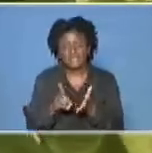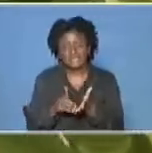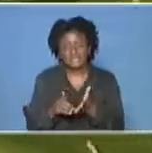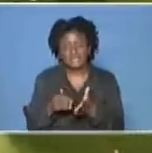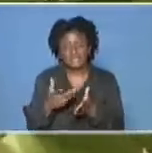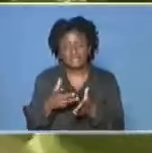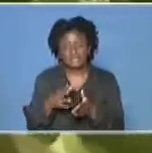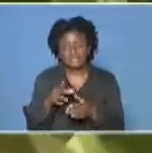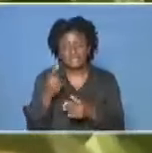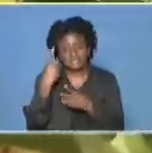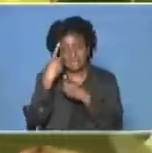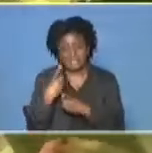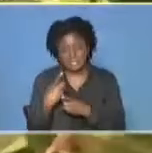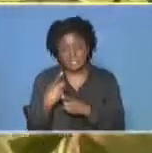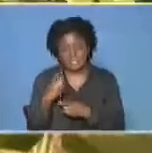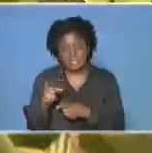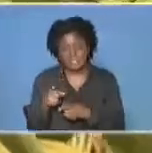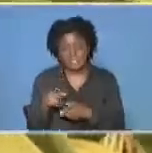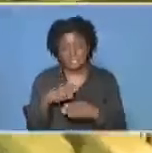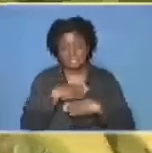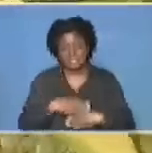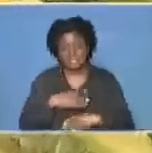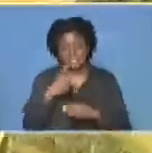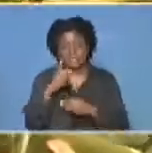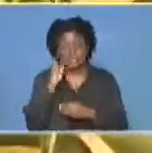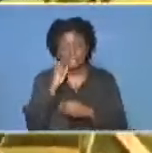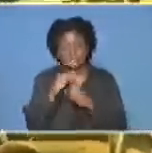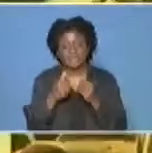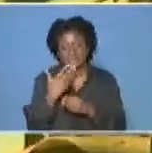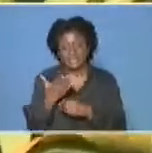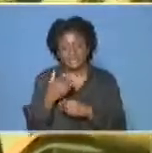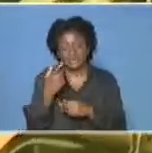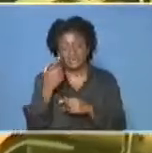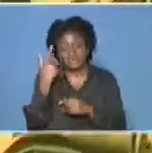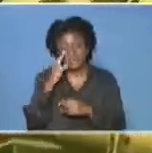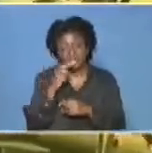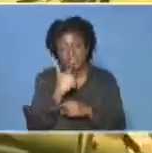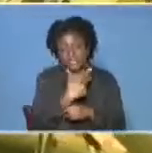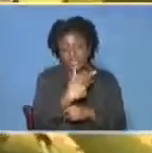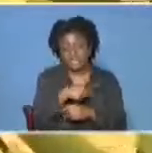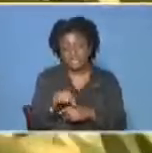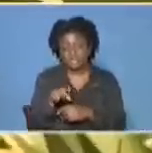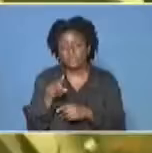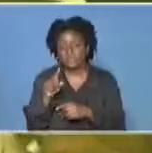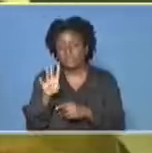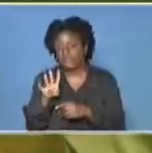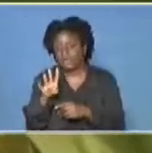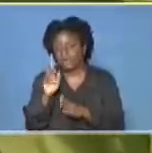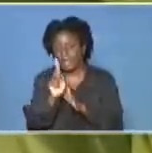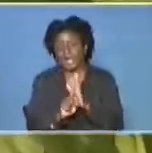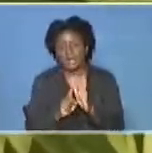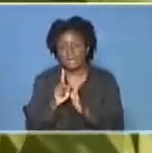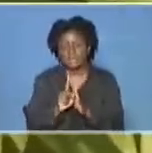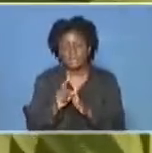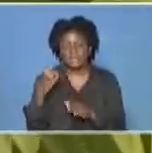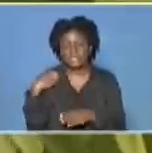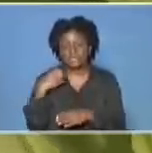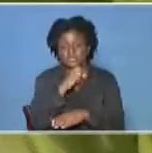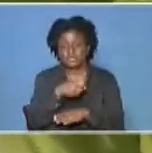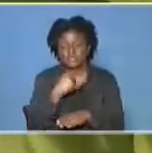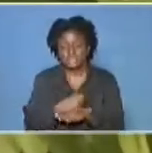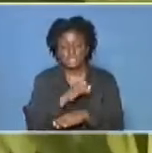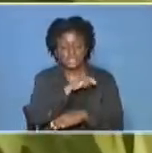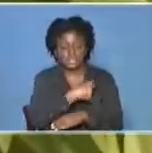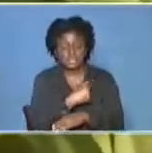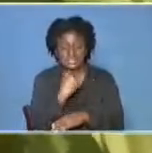Pyfrum's lifeless body would have been there for about 3 to 4 hours. Chief Superintendent Johnson also sharing that the crowded